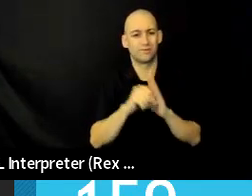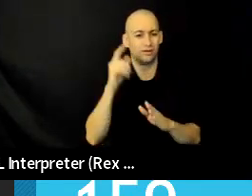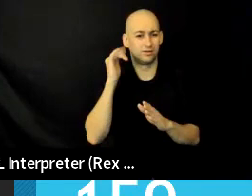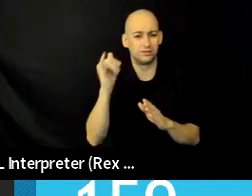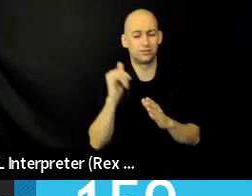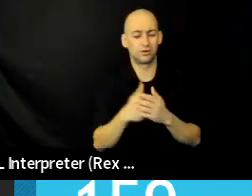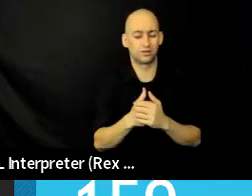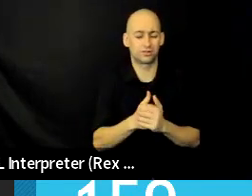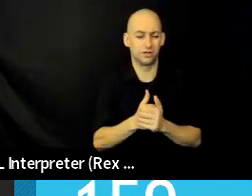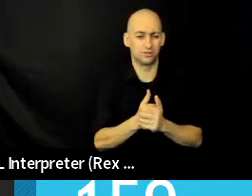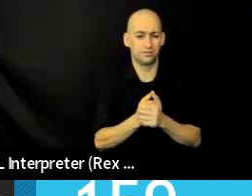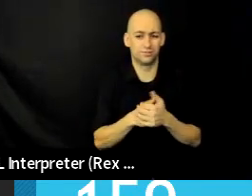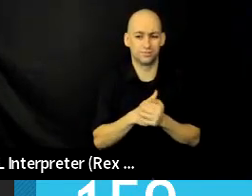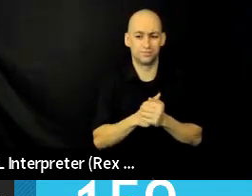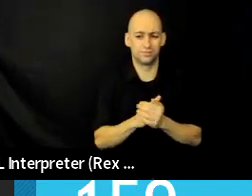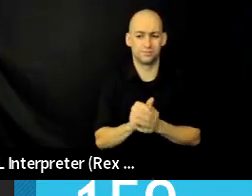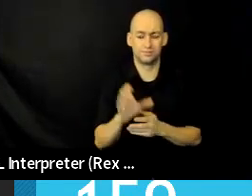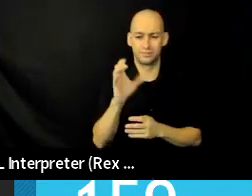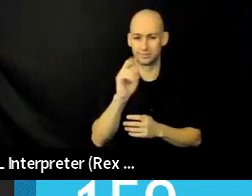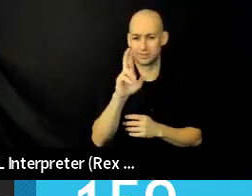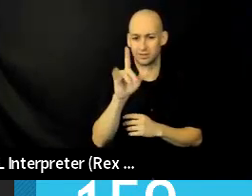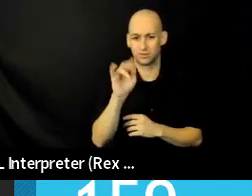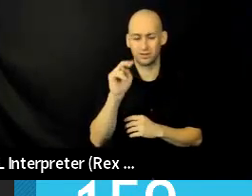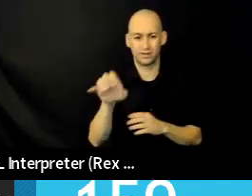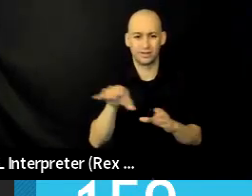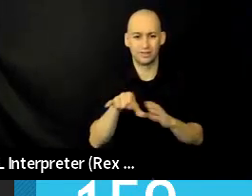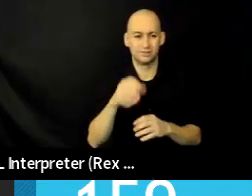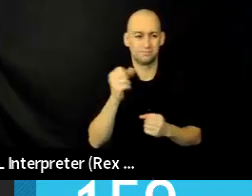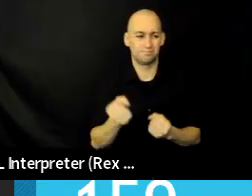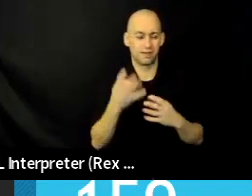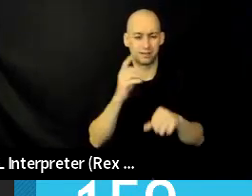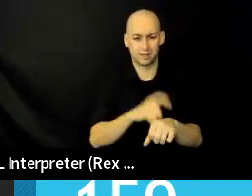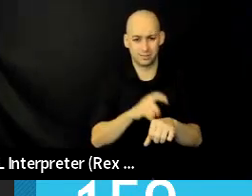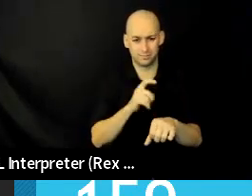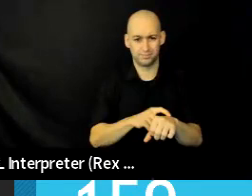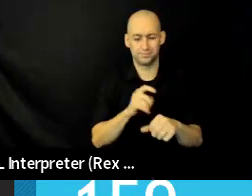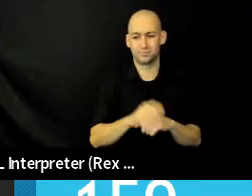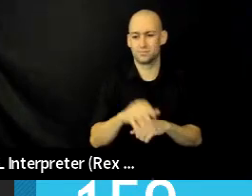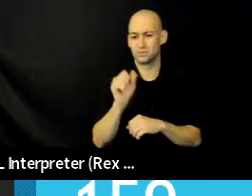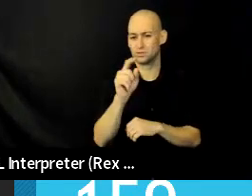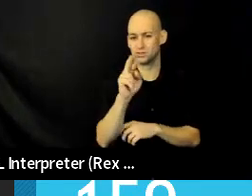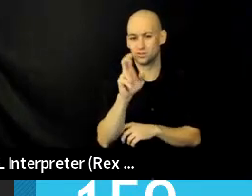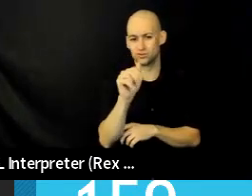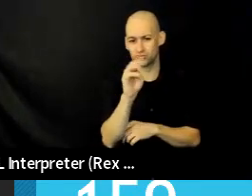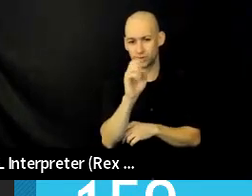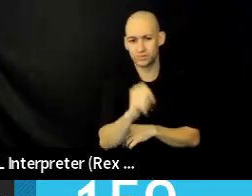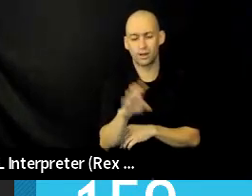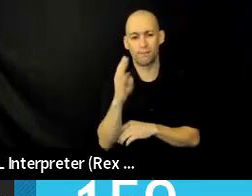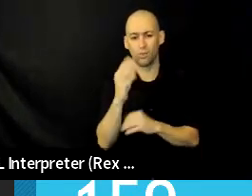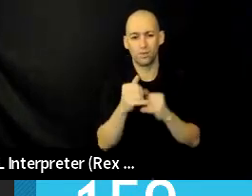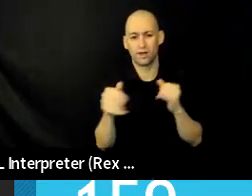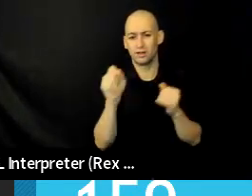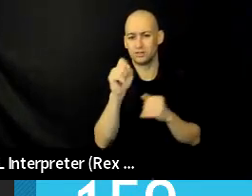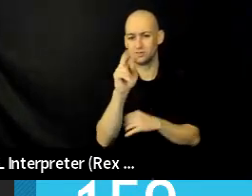Andy's done it, Carol's done it dozens of times. Streams, blue line streams, trees, they